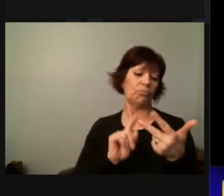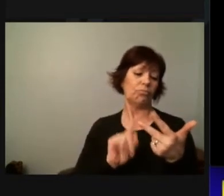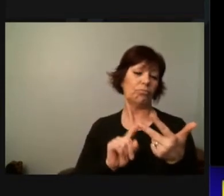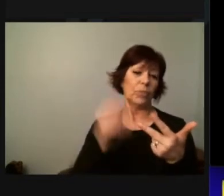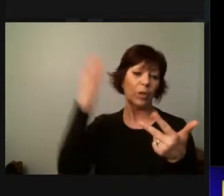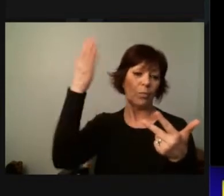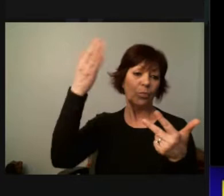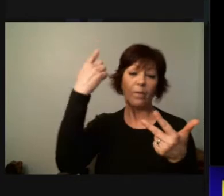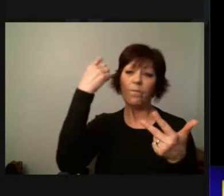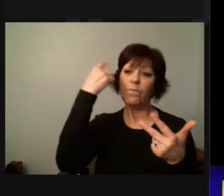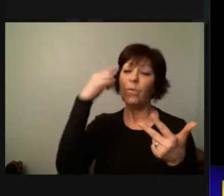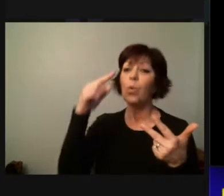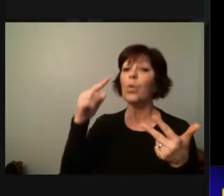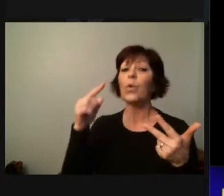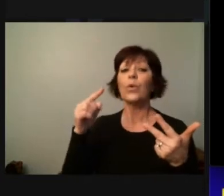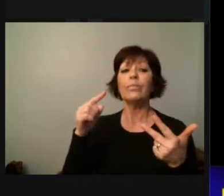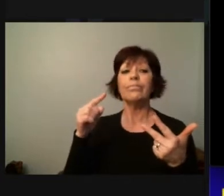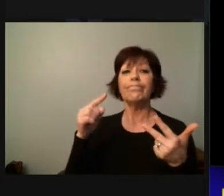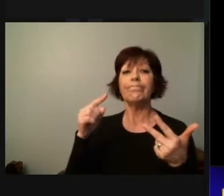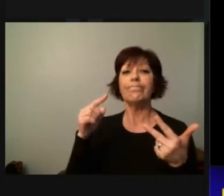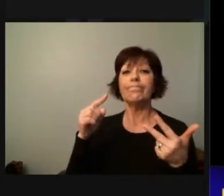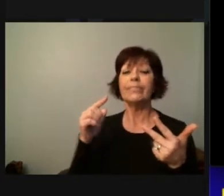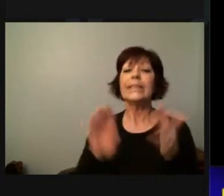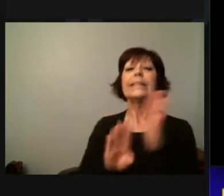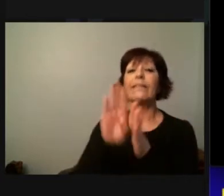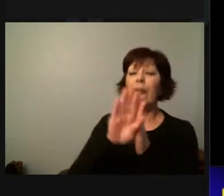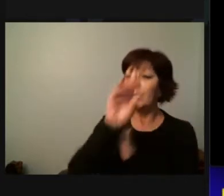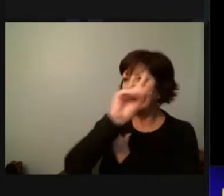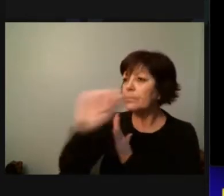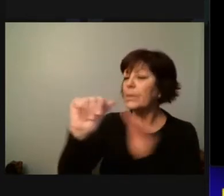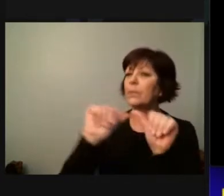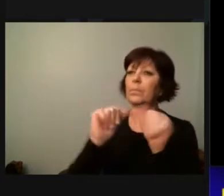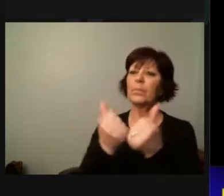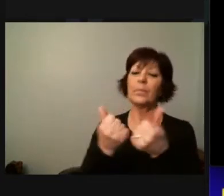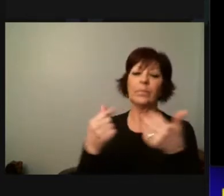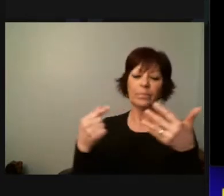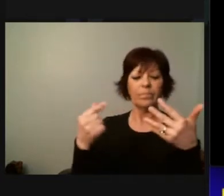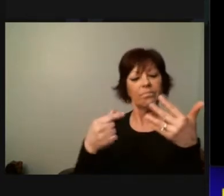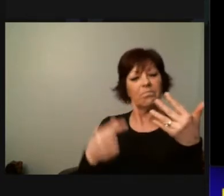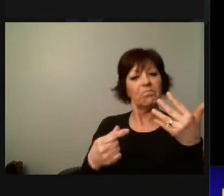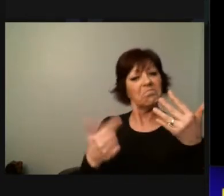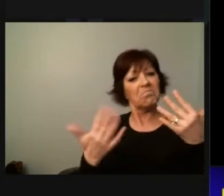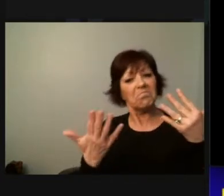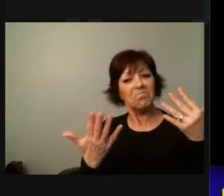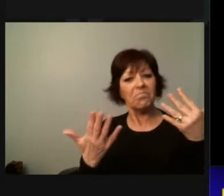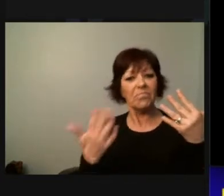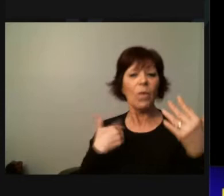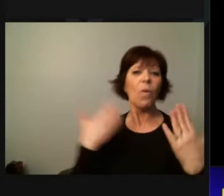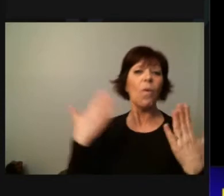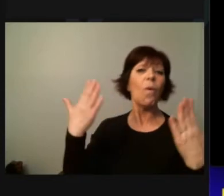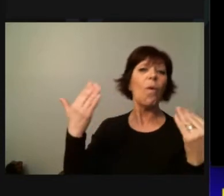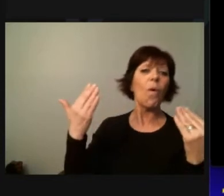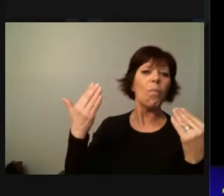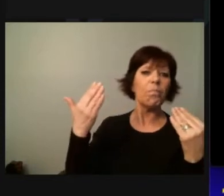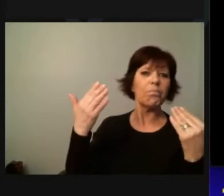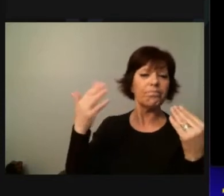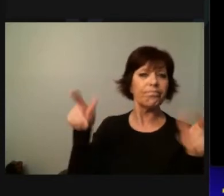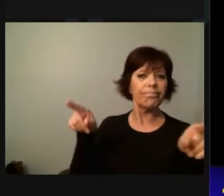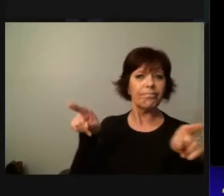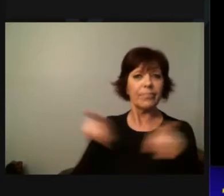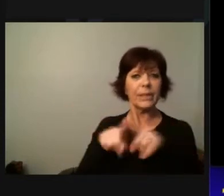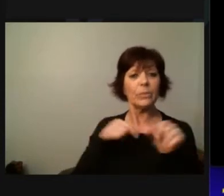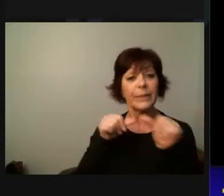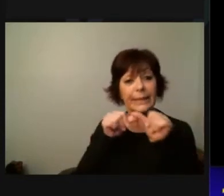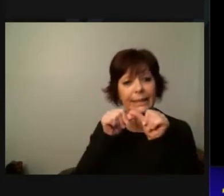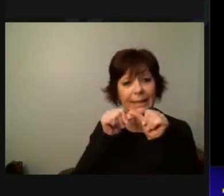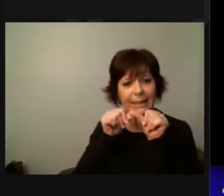presented for the Developmental Disabilities Association. So hopefully as we continue